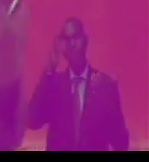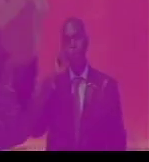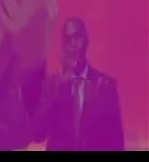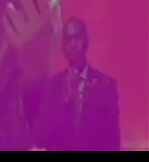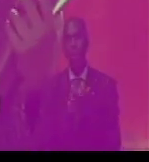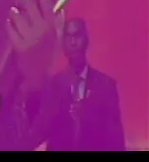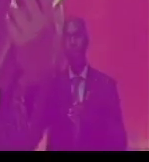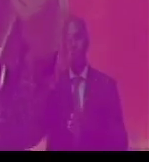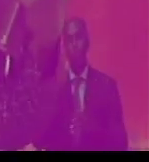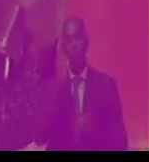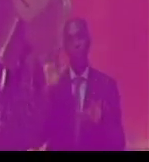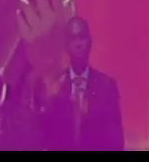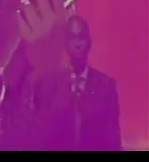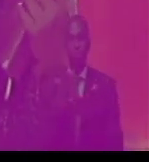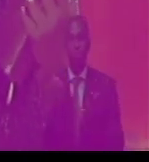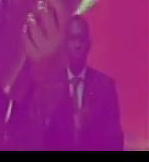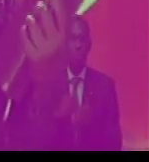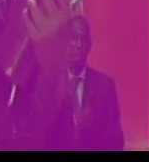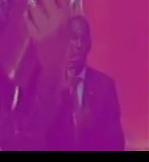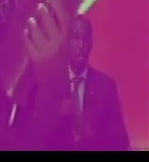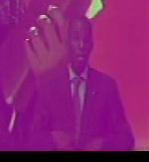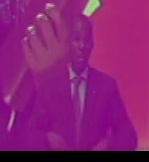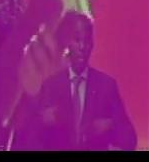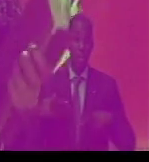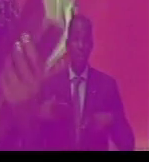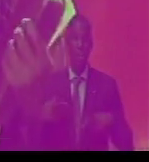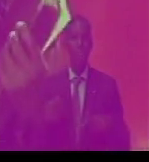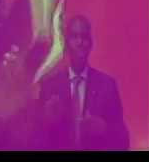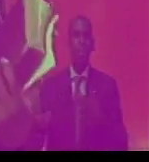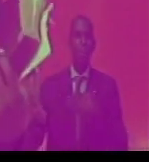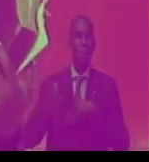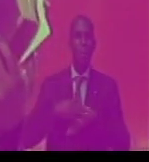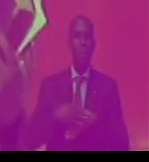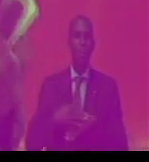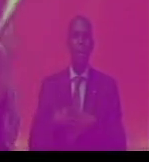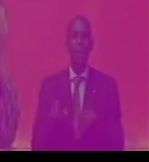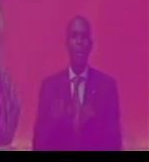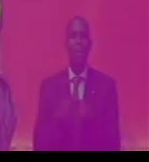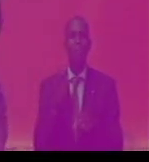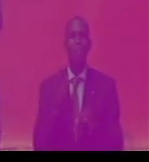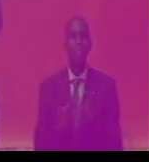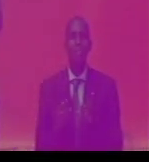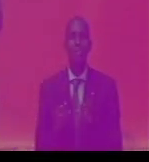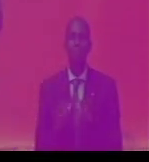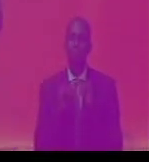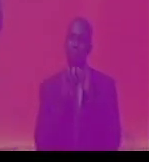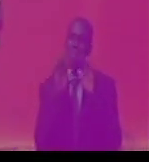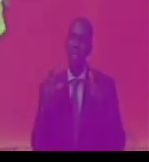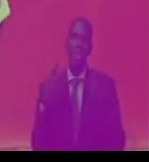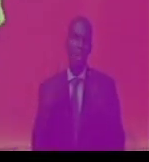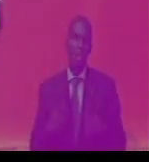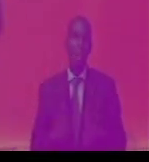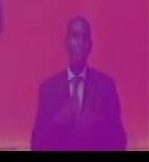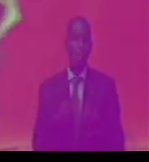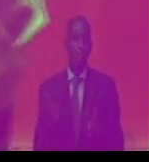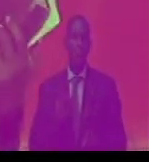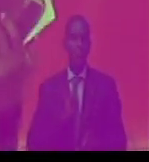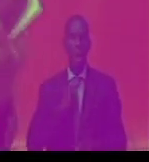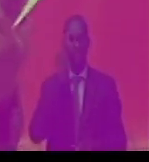I went to the retreat with a great expectation that God will do something in my life. When I came back, it became as if